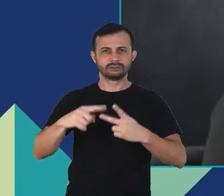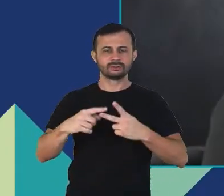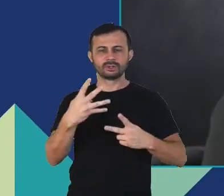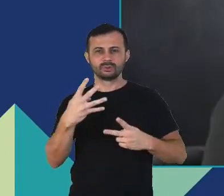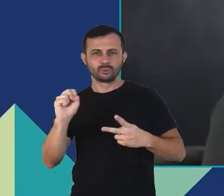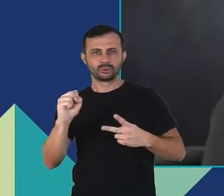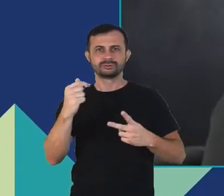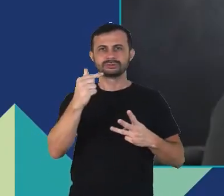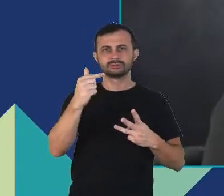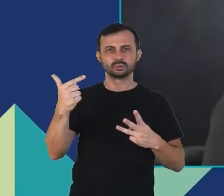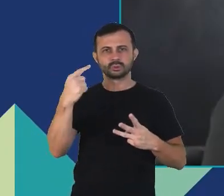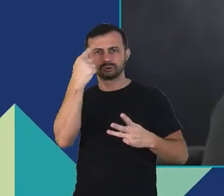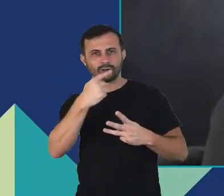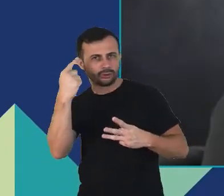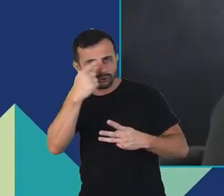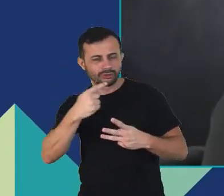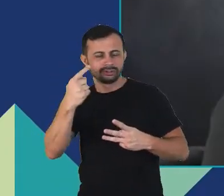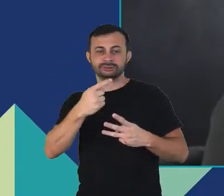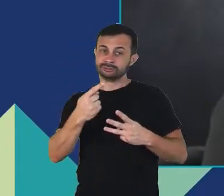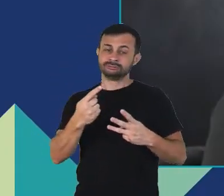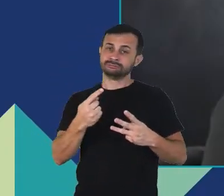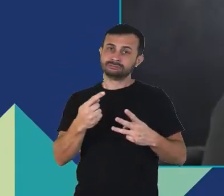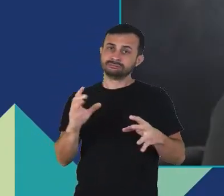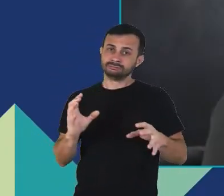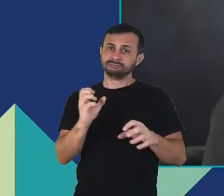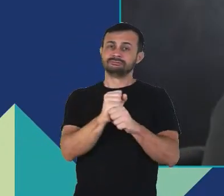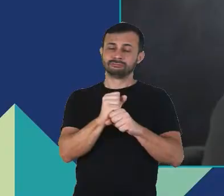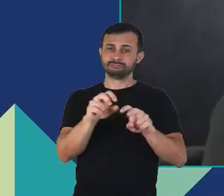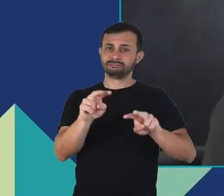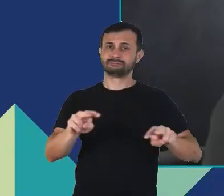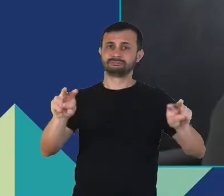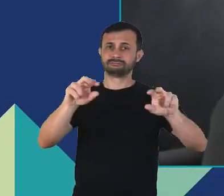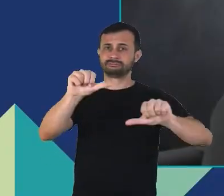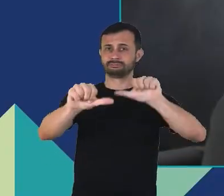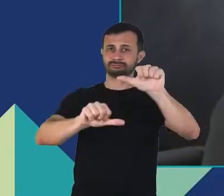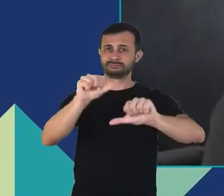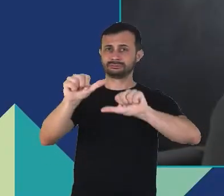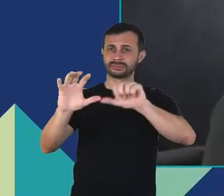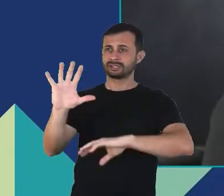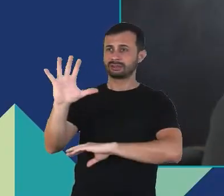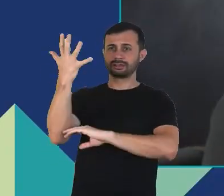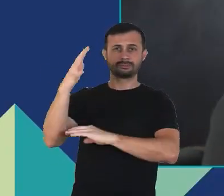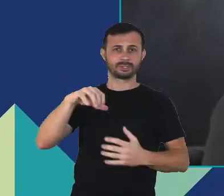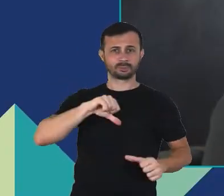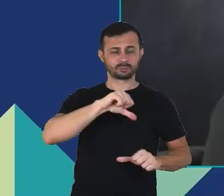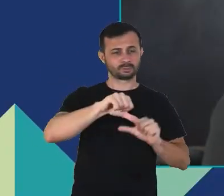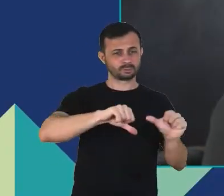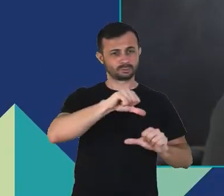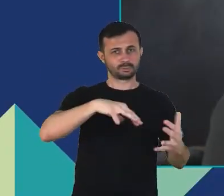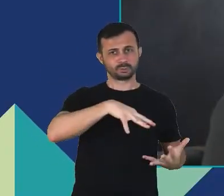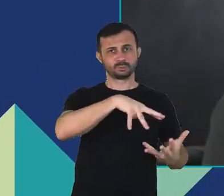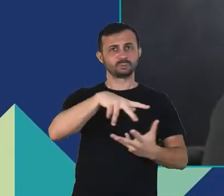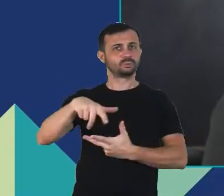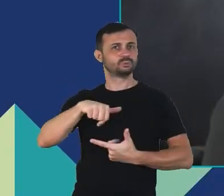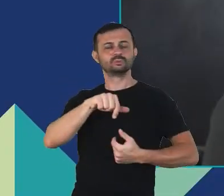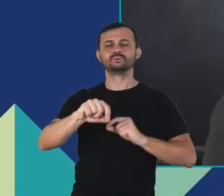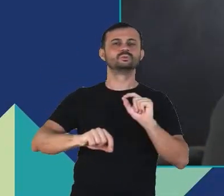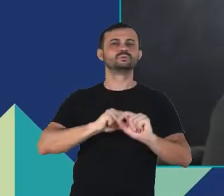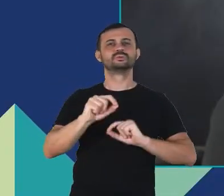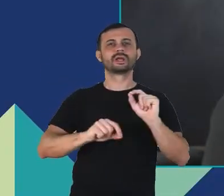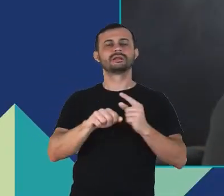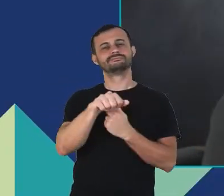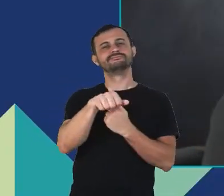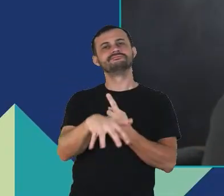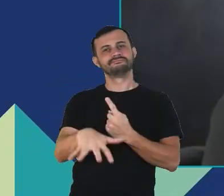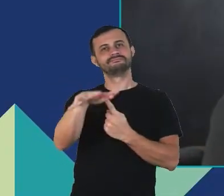and I've been in many review boards around the world, there's very little impact on that. Where the